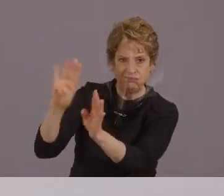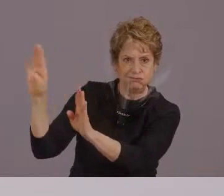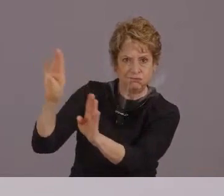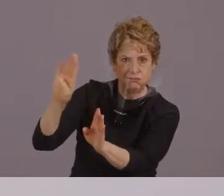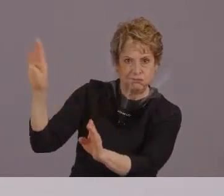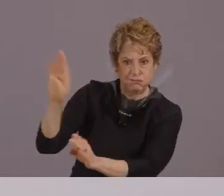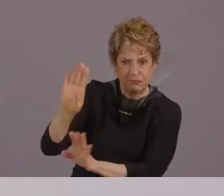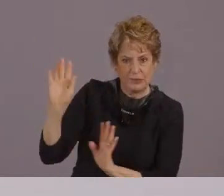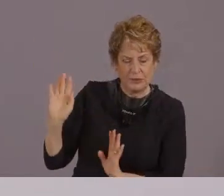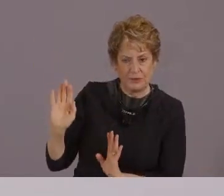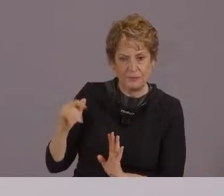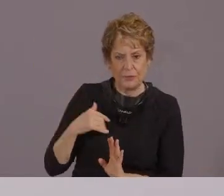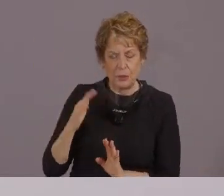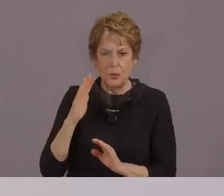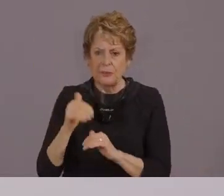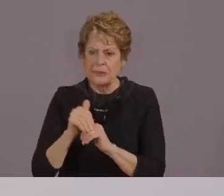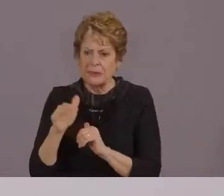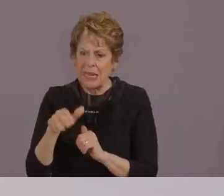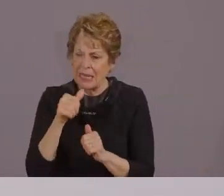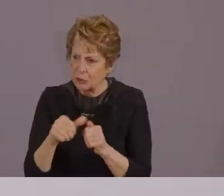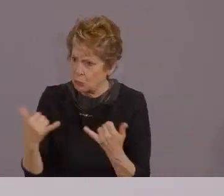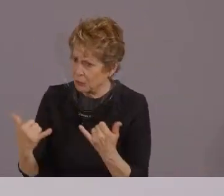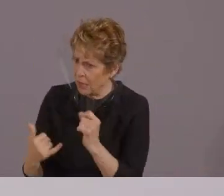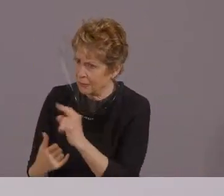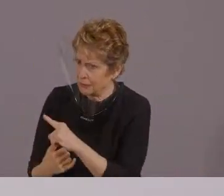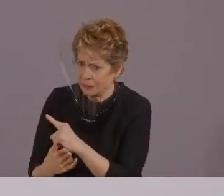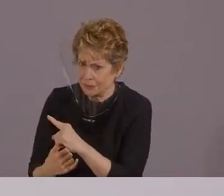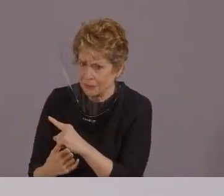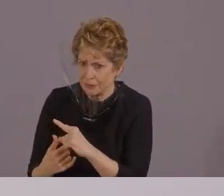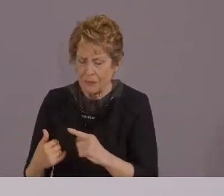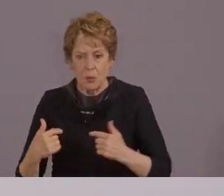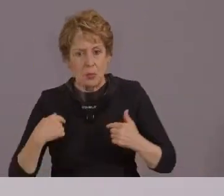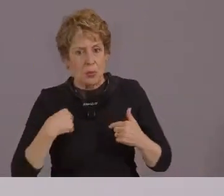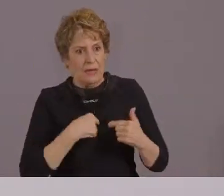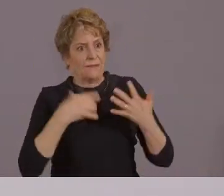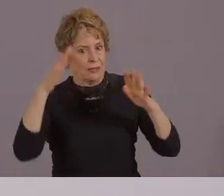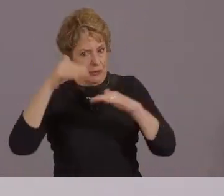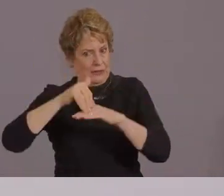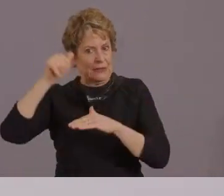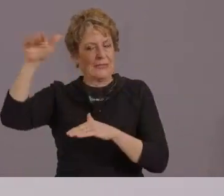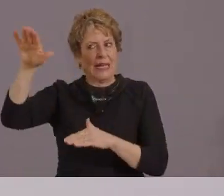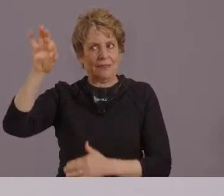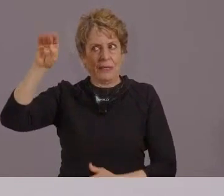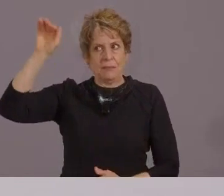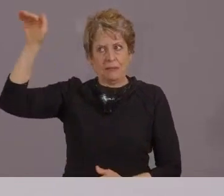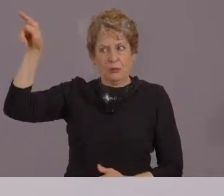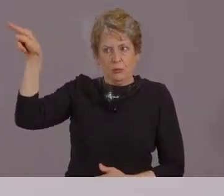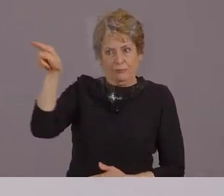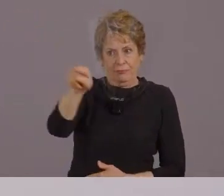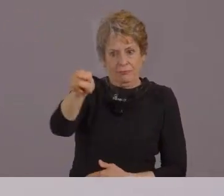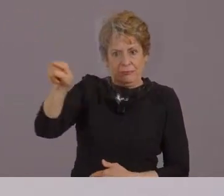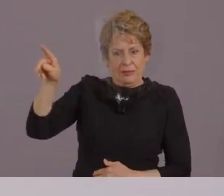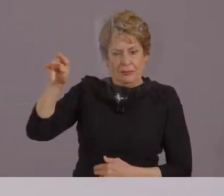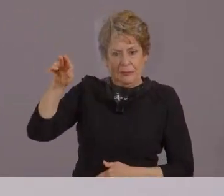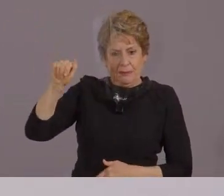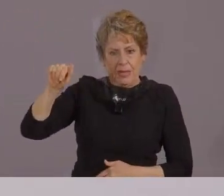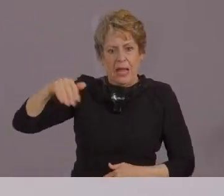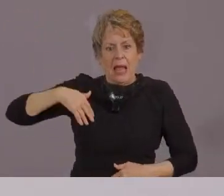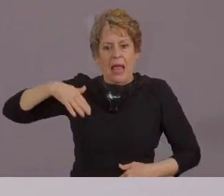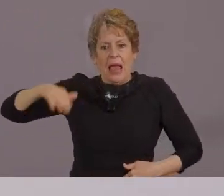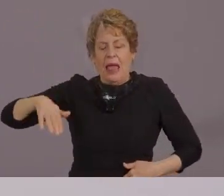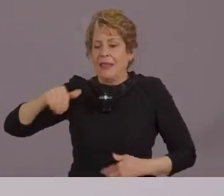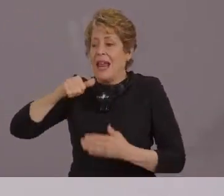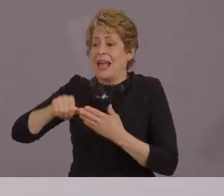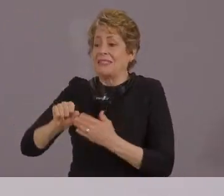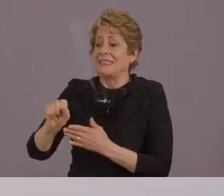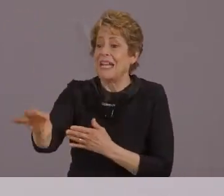The letter went to FEMA today, just right before this, and then we'll try to get the letter out to Pima County sometime this